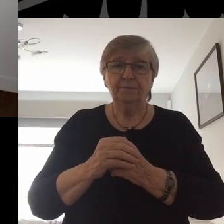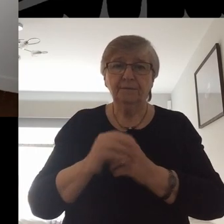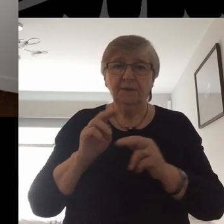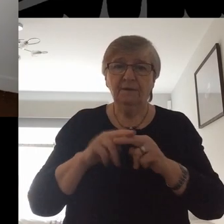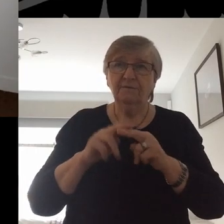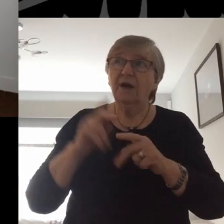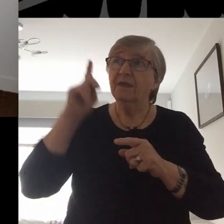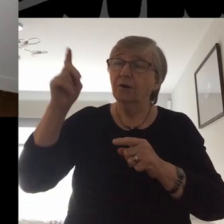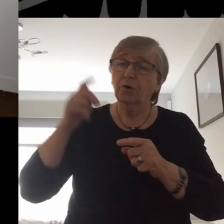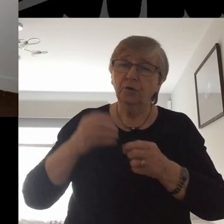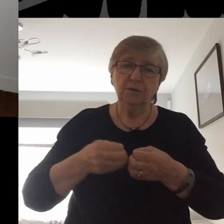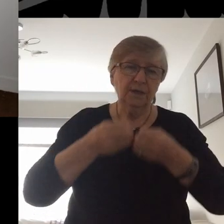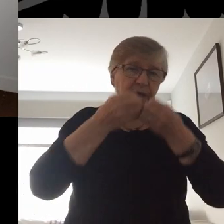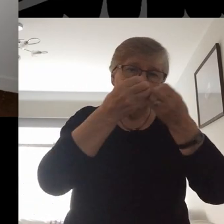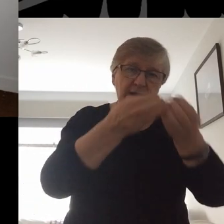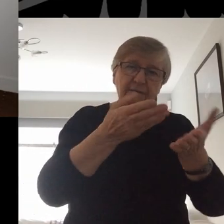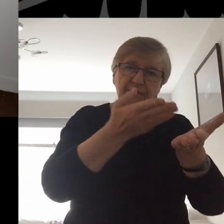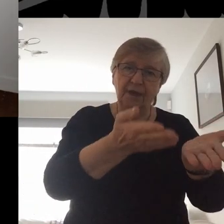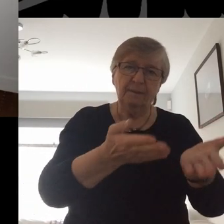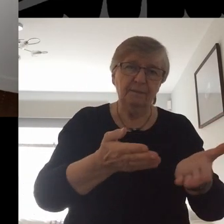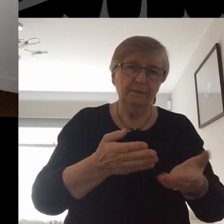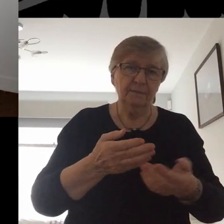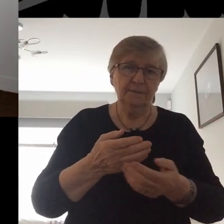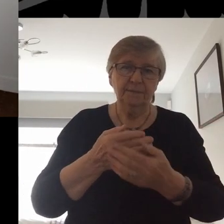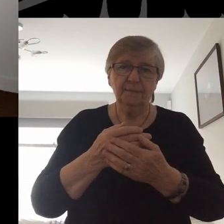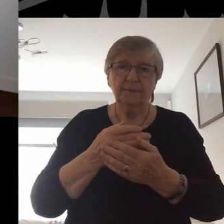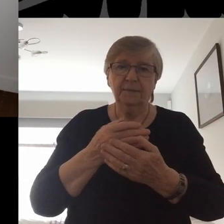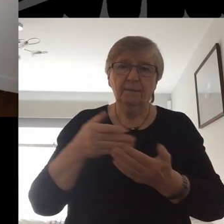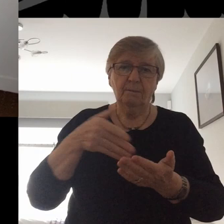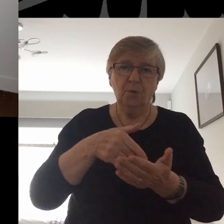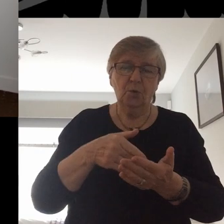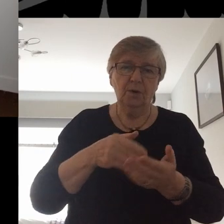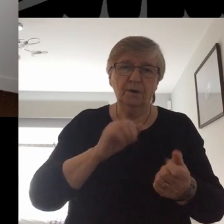Father God, reward their love.